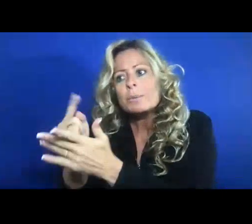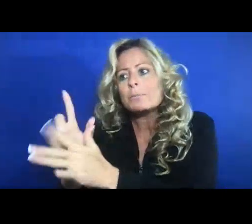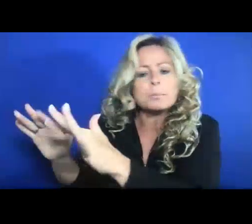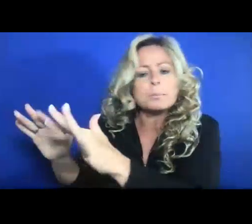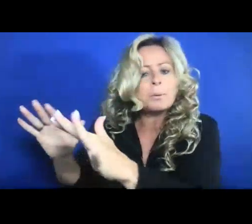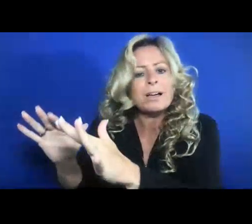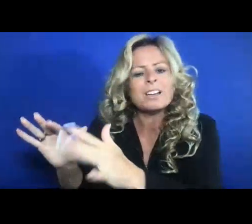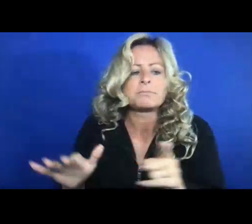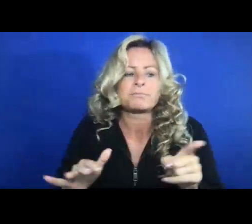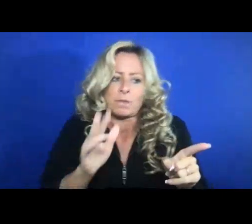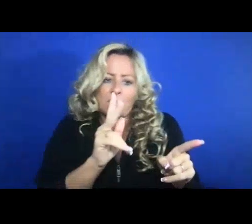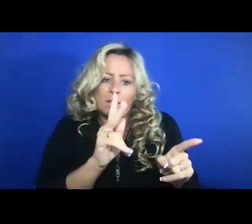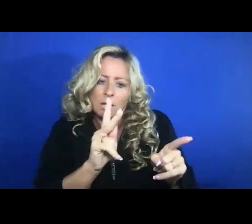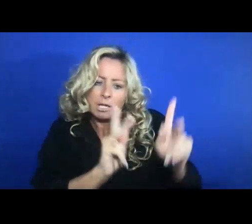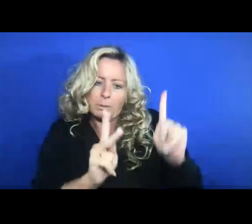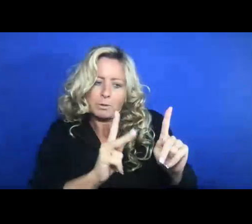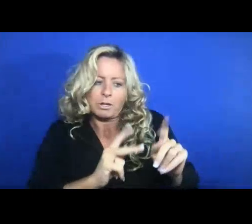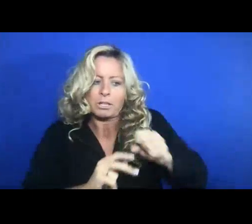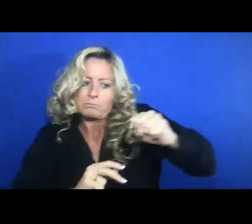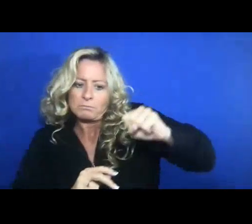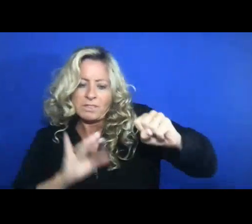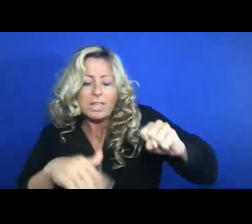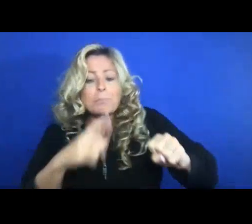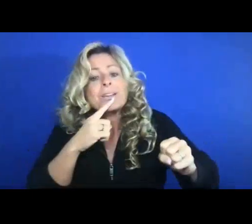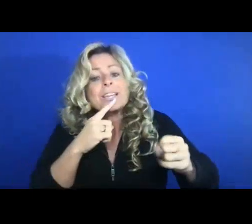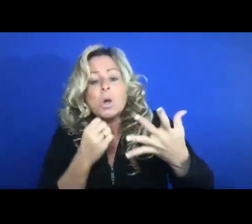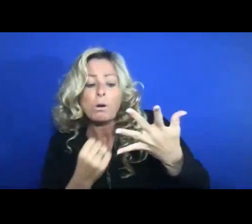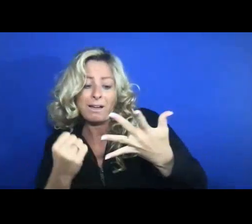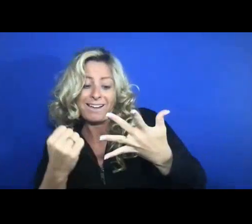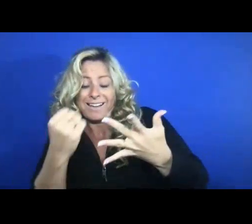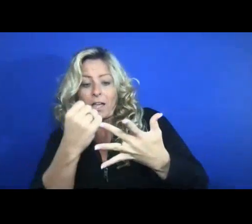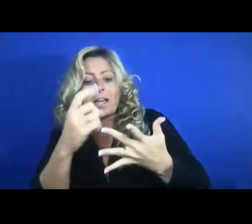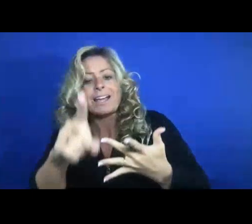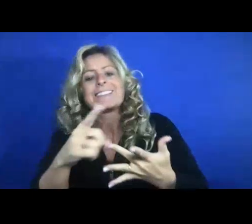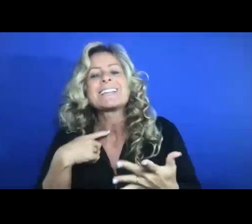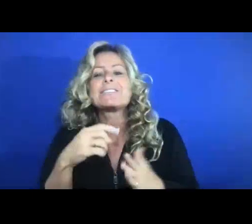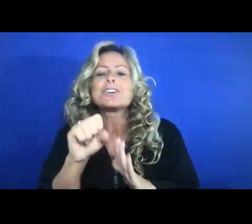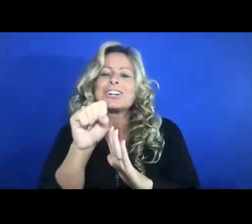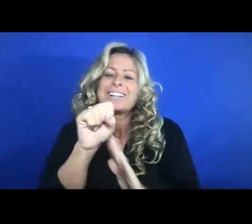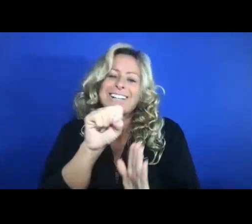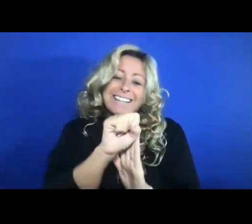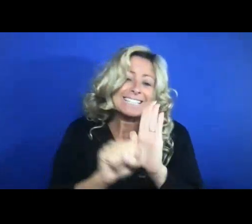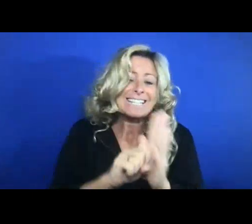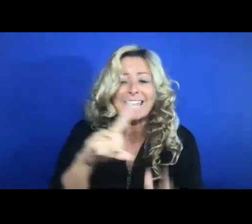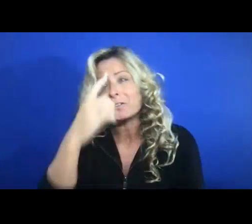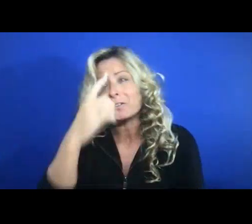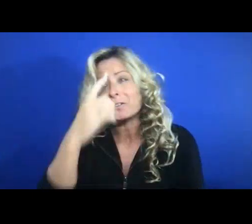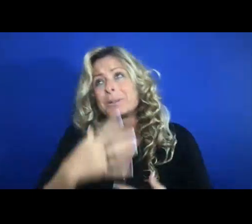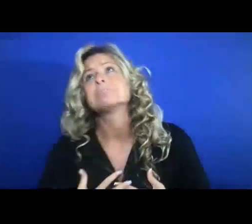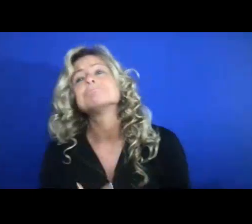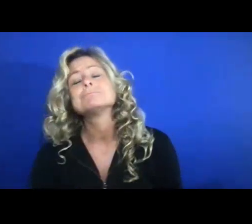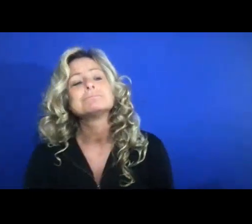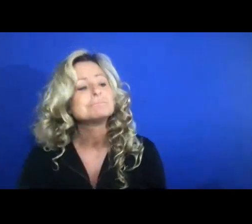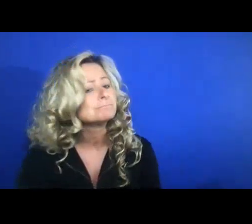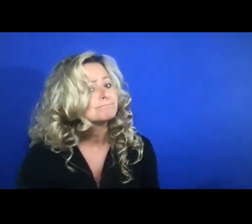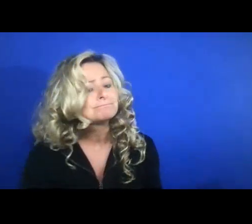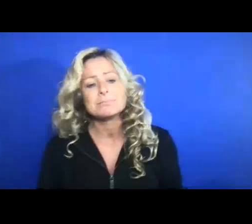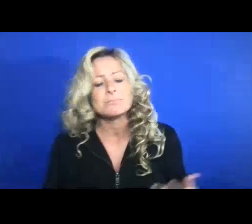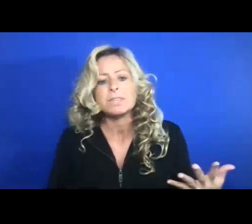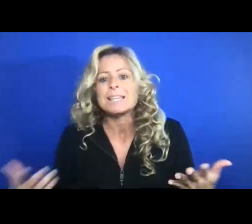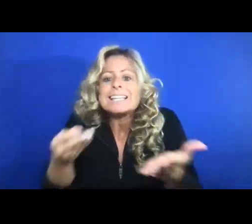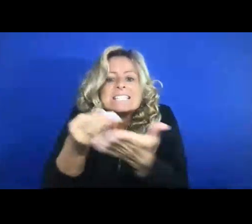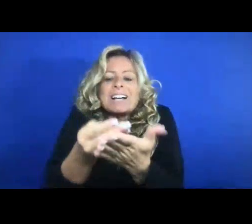to treatment. And then we can go a little further up and say that if you're in like state government, it's